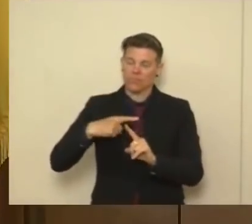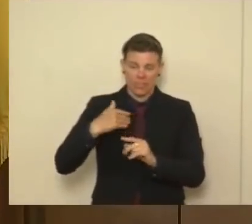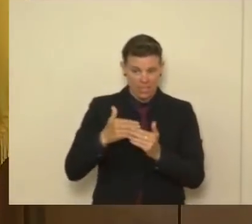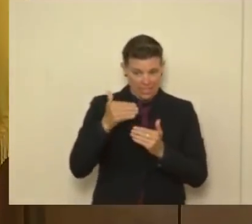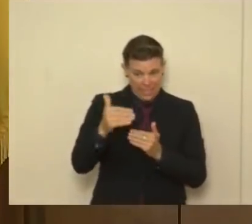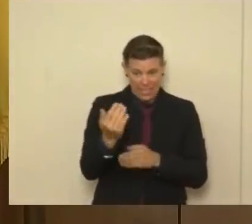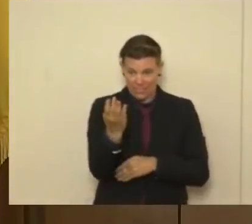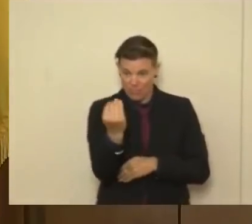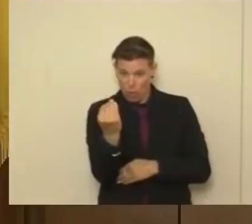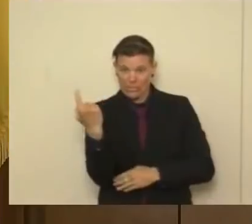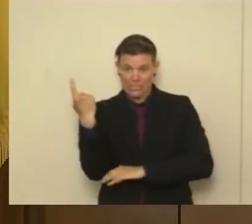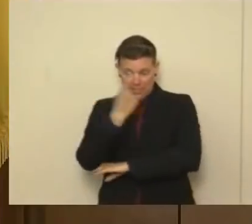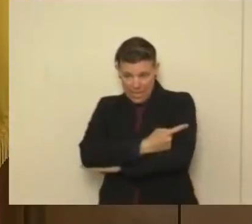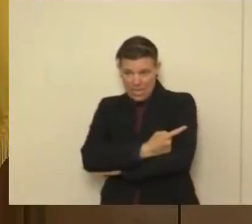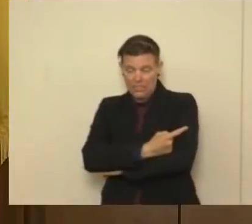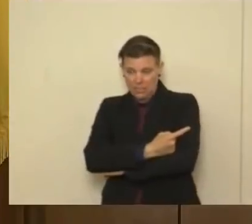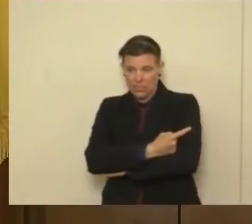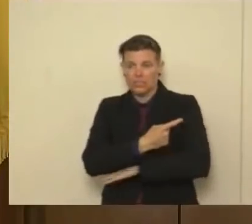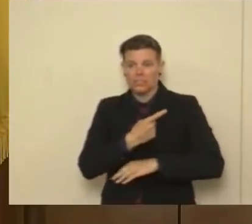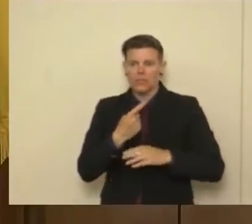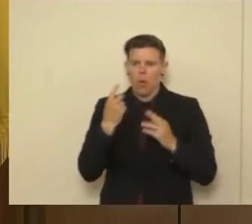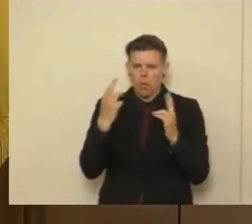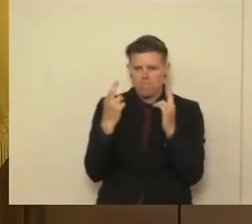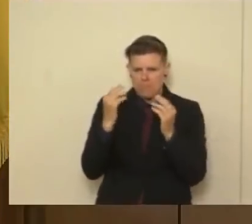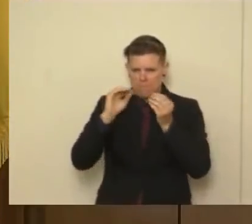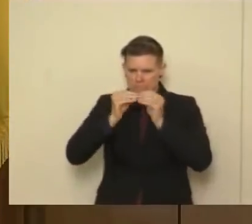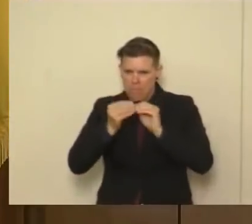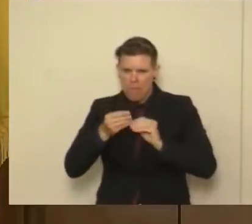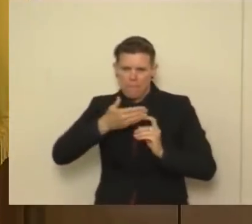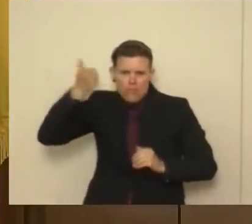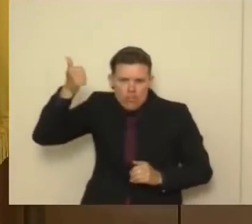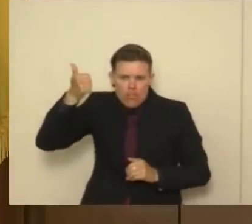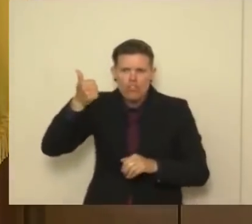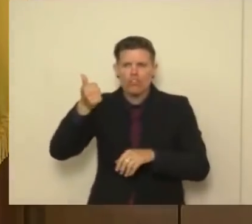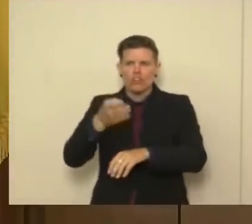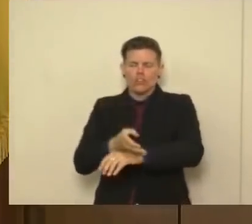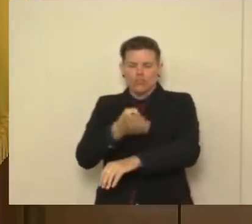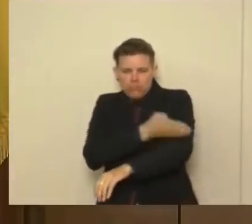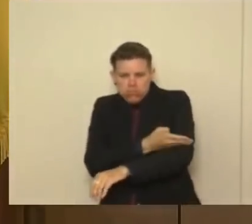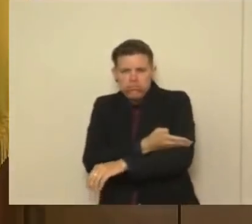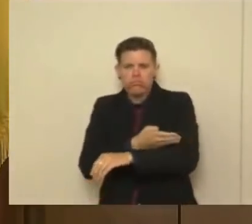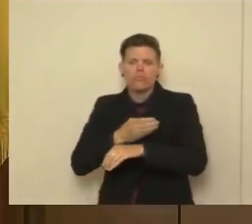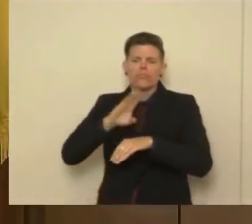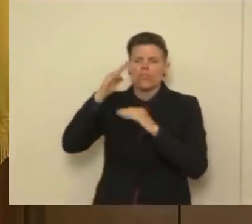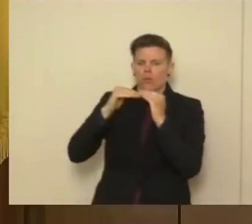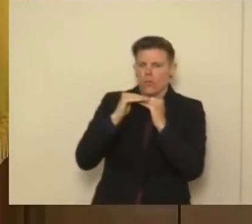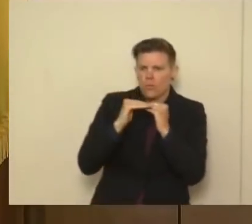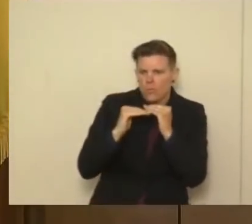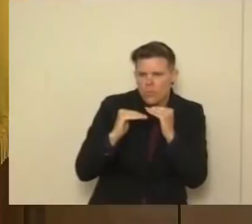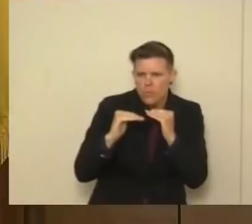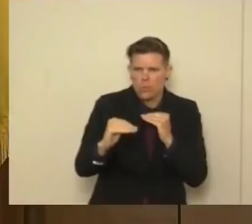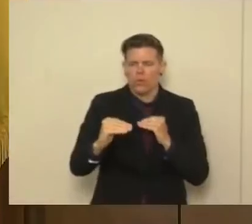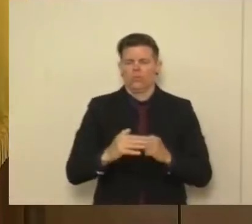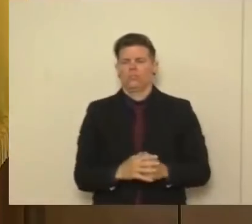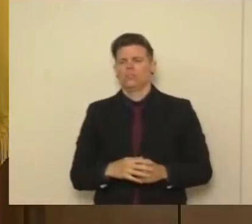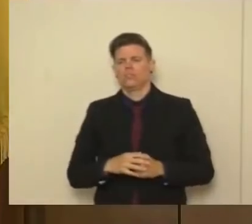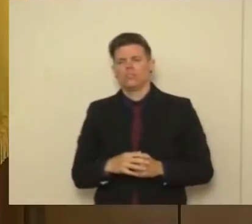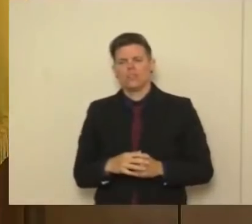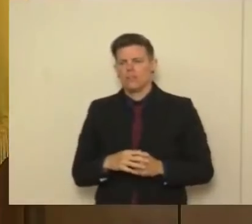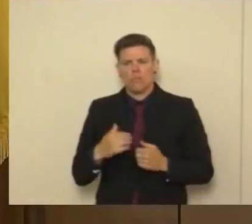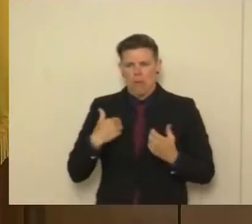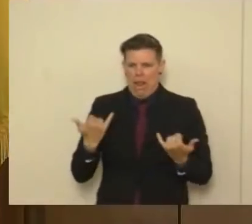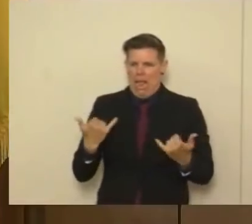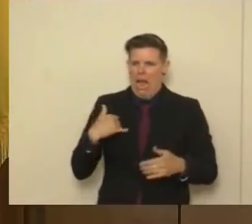with trending in the right direction after we finish out our increased or too high, 7-day high